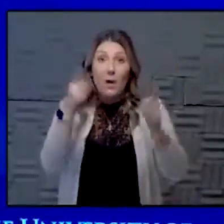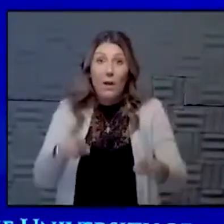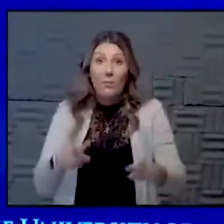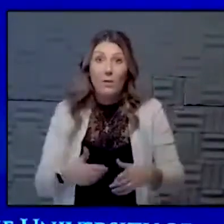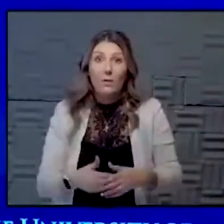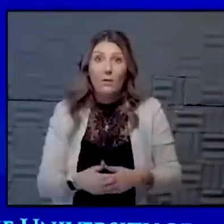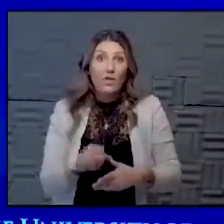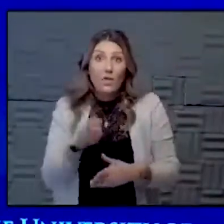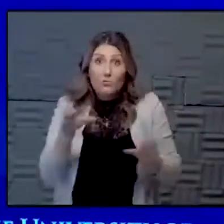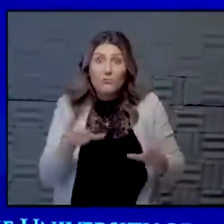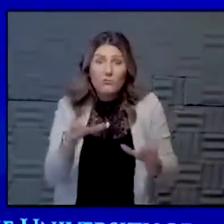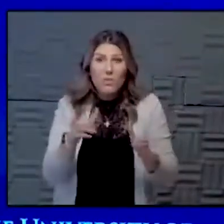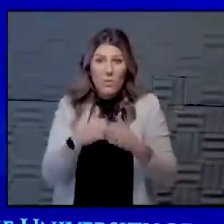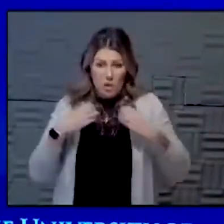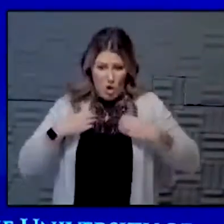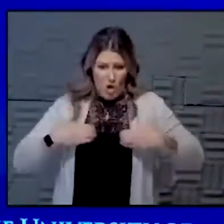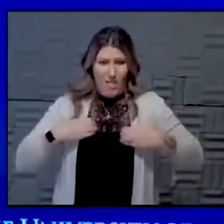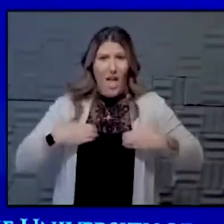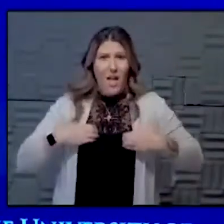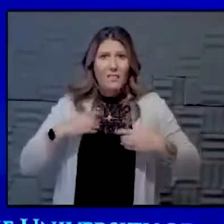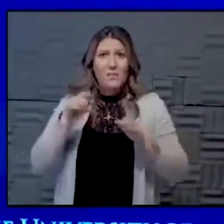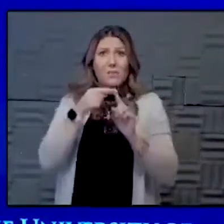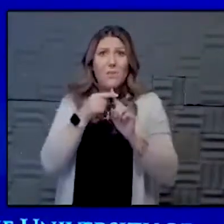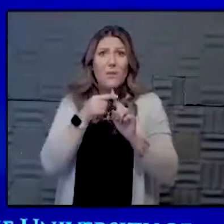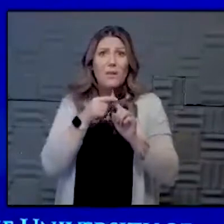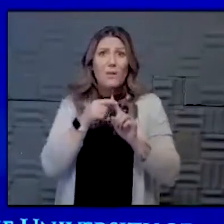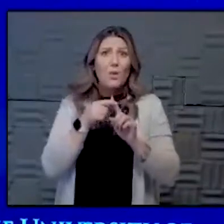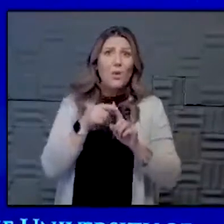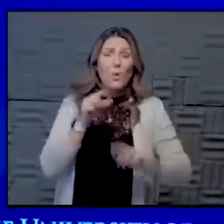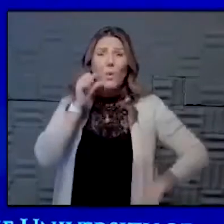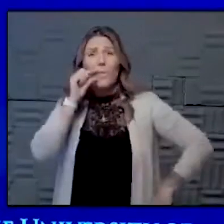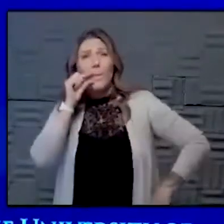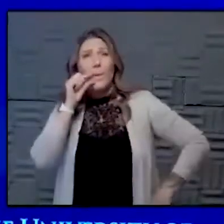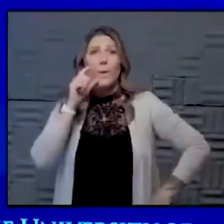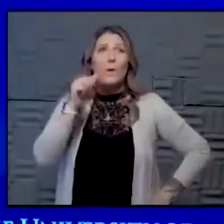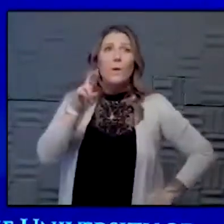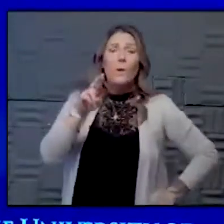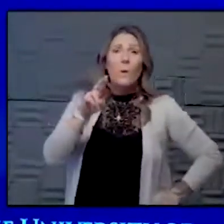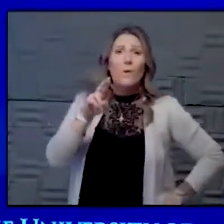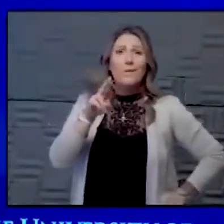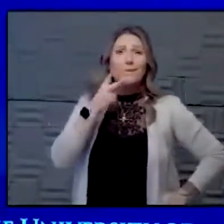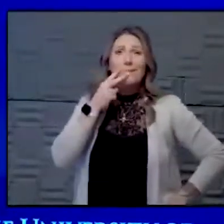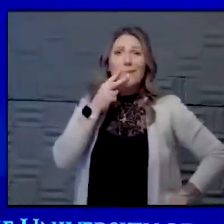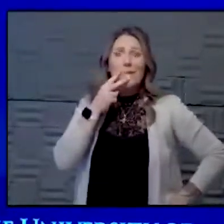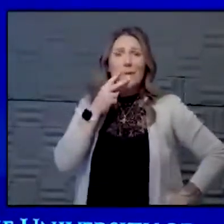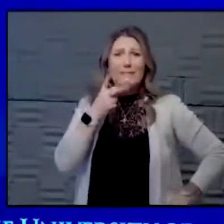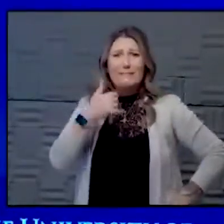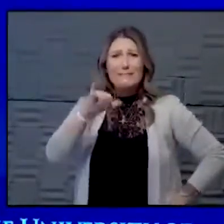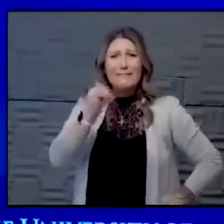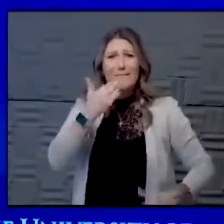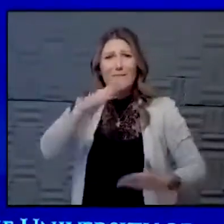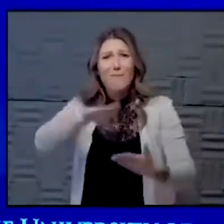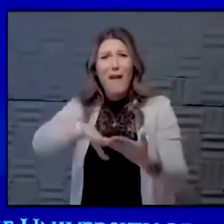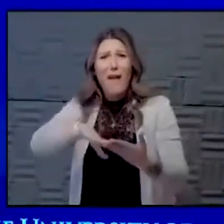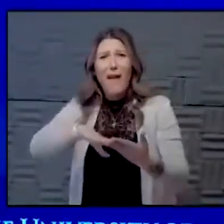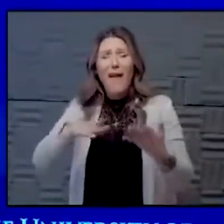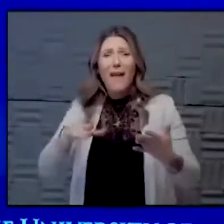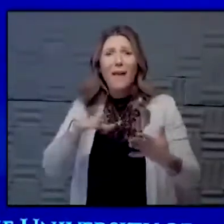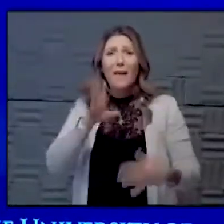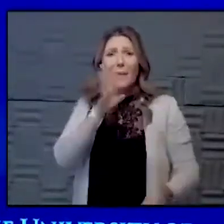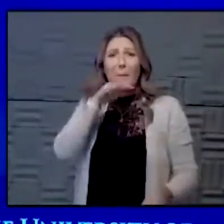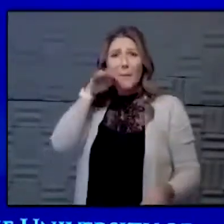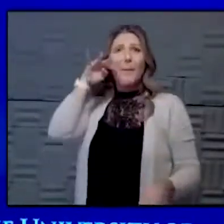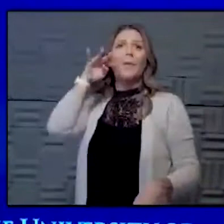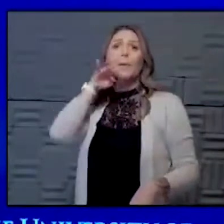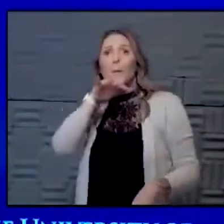that's what you do with your lungs when you vape or when you smoke a cigarette. But vaping is still bad. And the answer is, inhaling